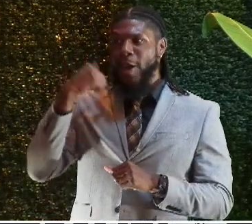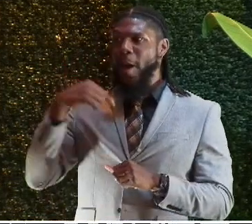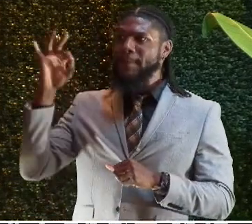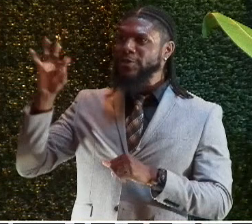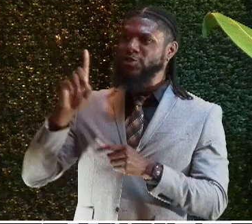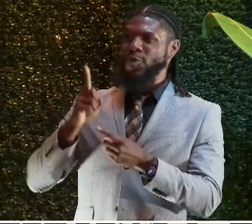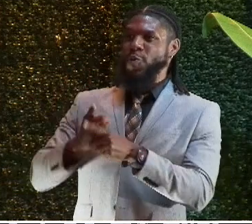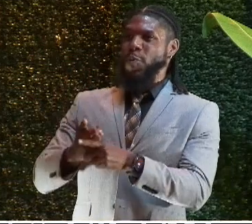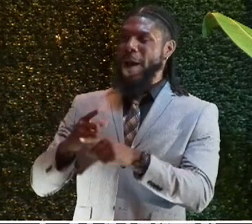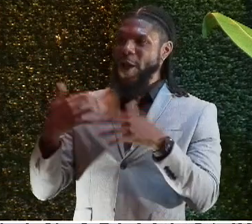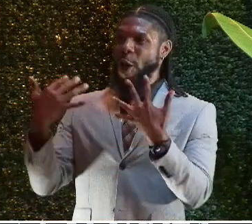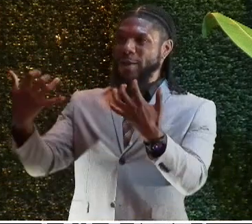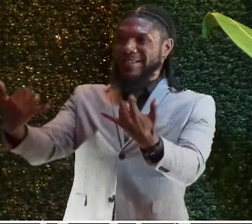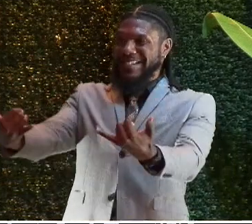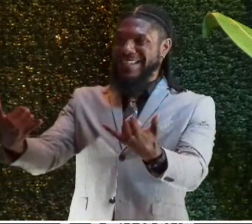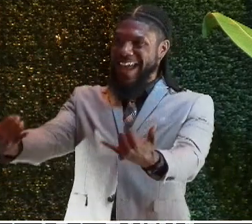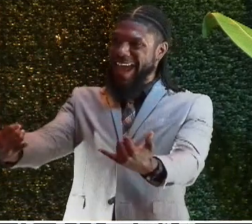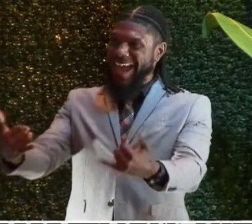audience today.